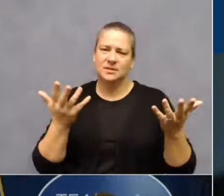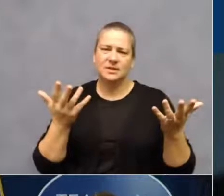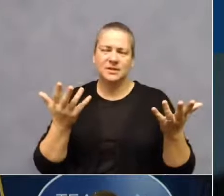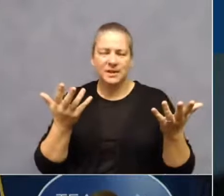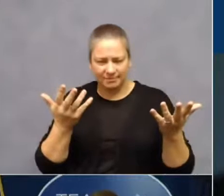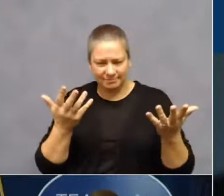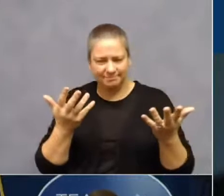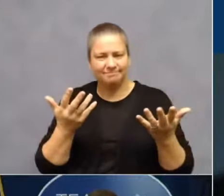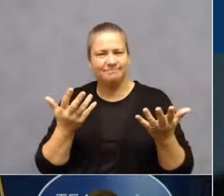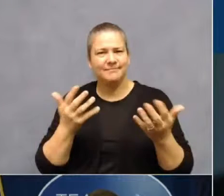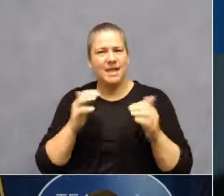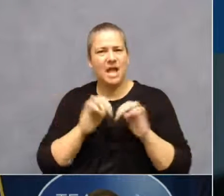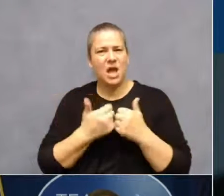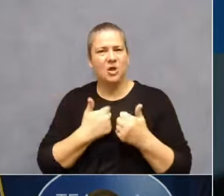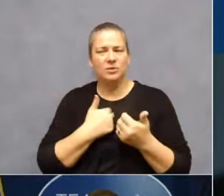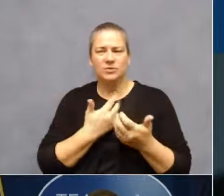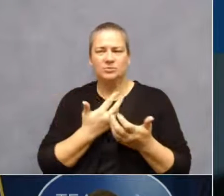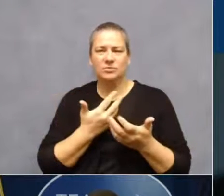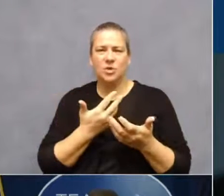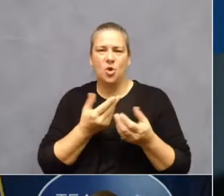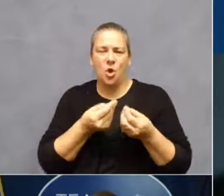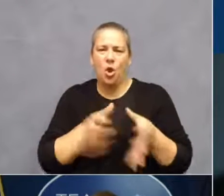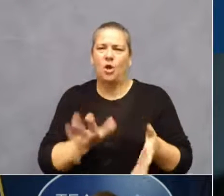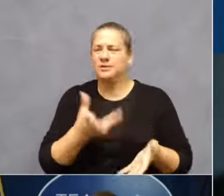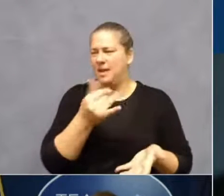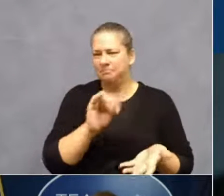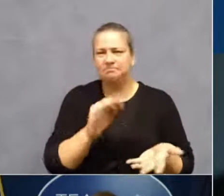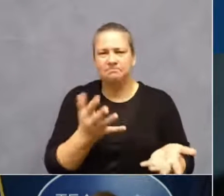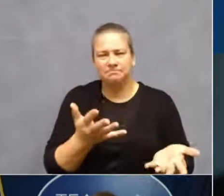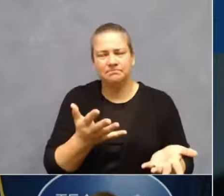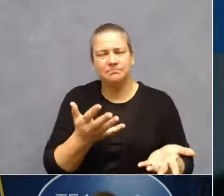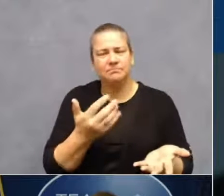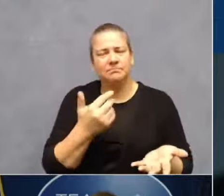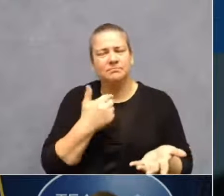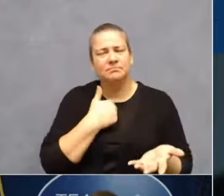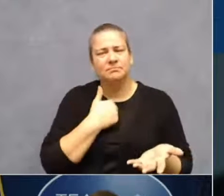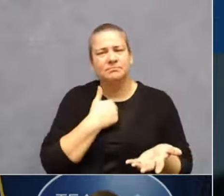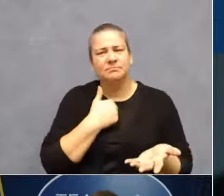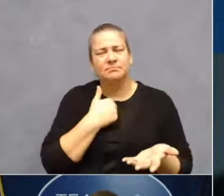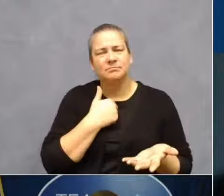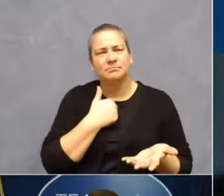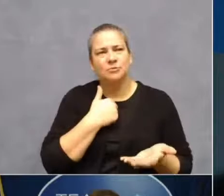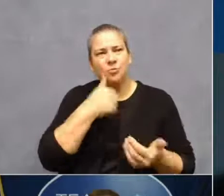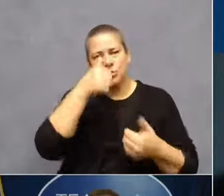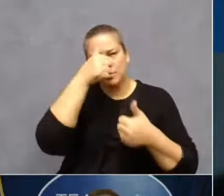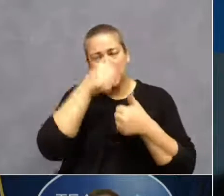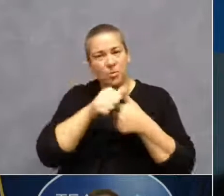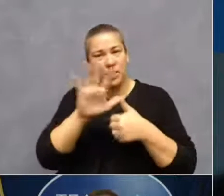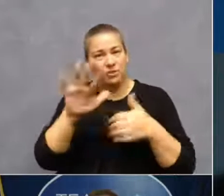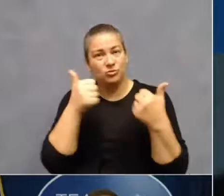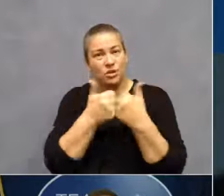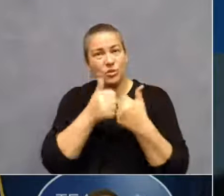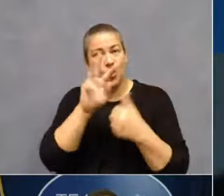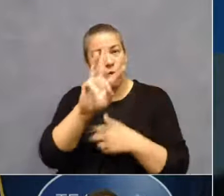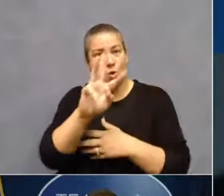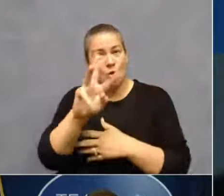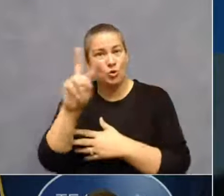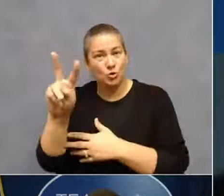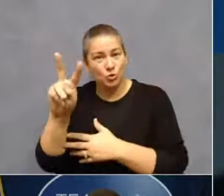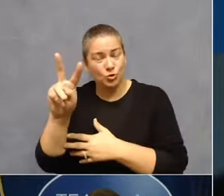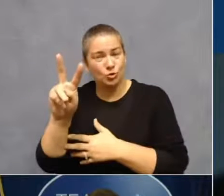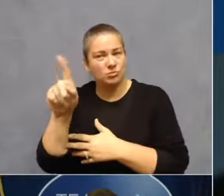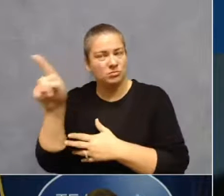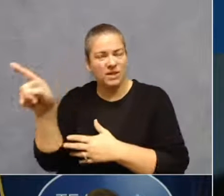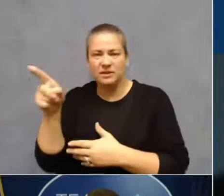your stepdad. But we will also remember that challenge in World War II that he faced called on us as Americans